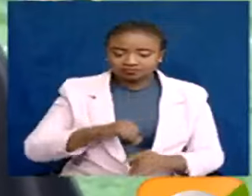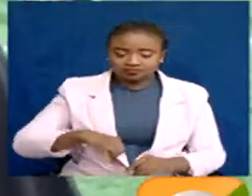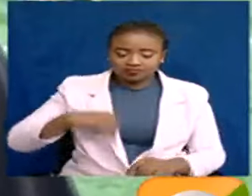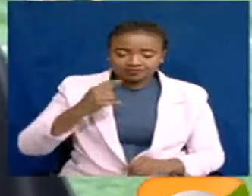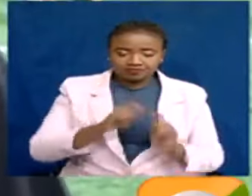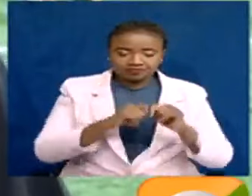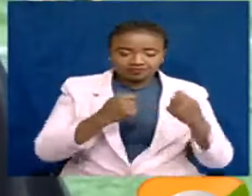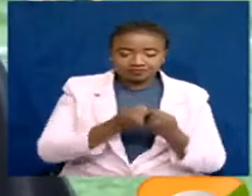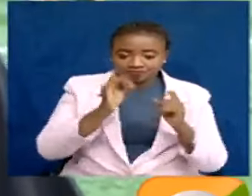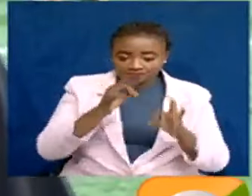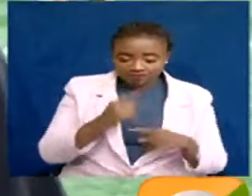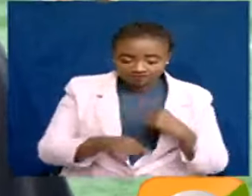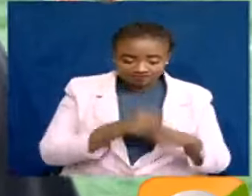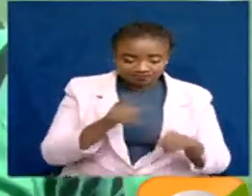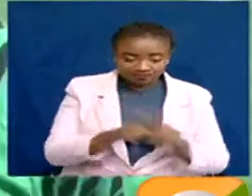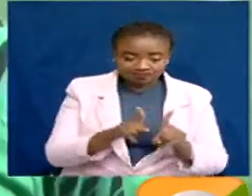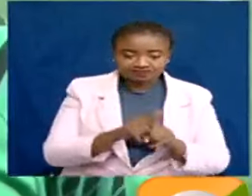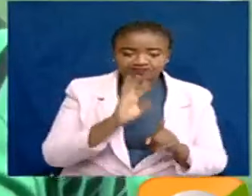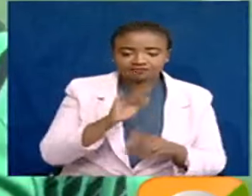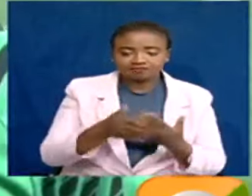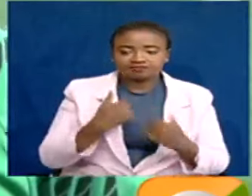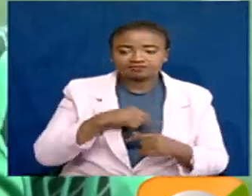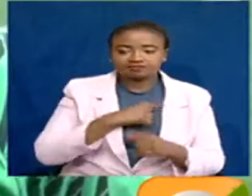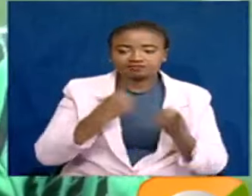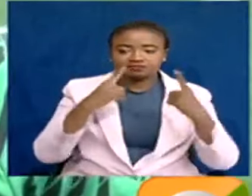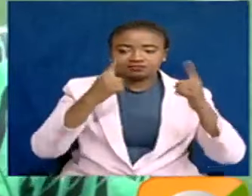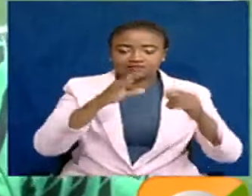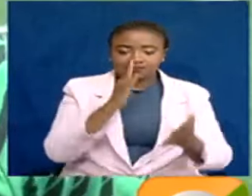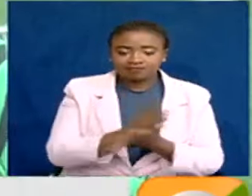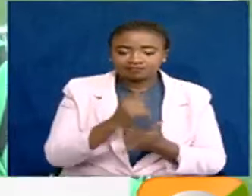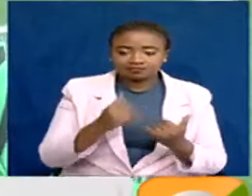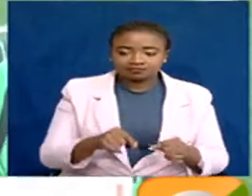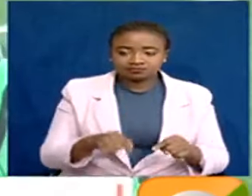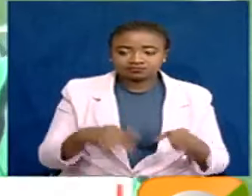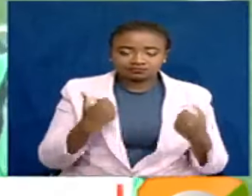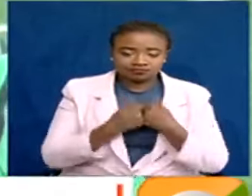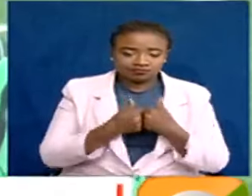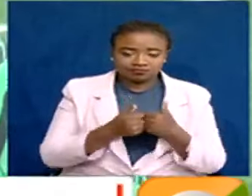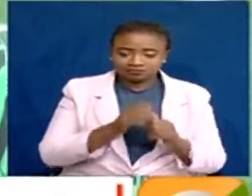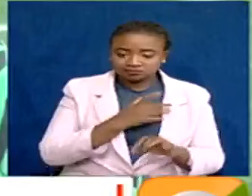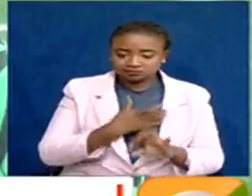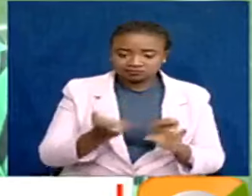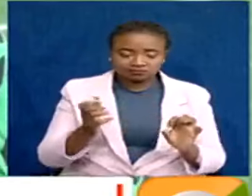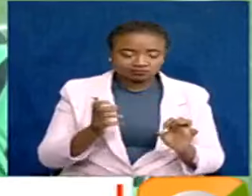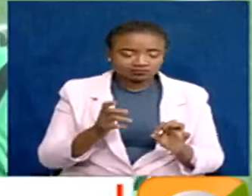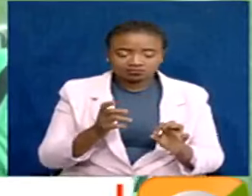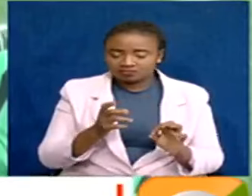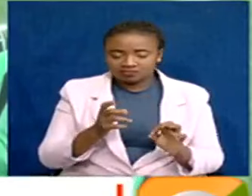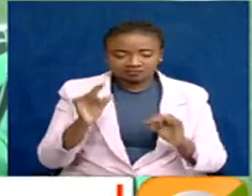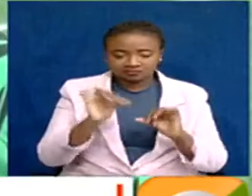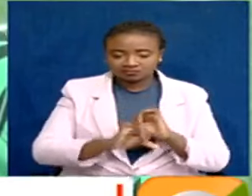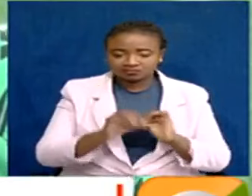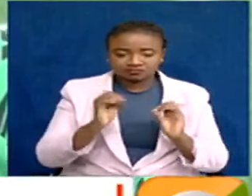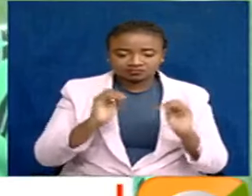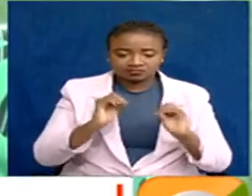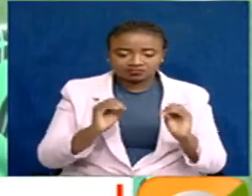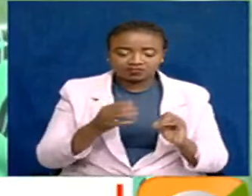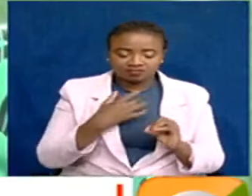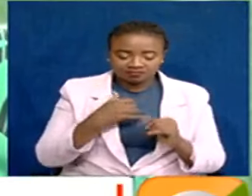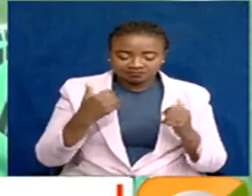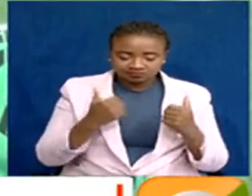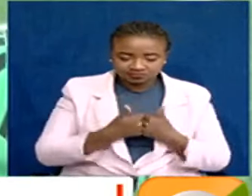they keep that momentum, we are going to go far. Game za kuwa mbaya. Zimeshikana magame kadhaa karibu karibu,